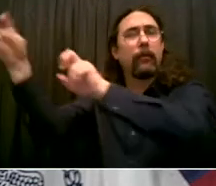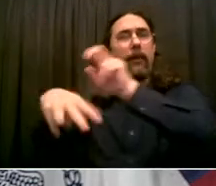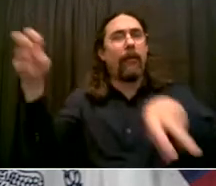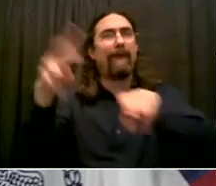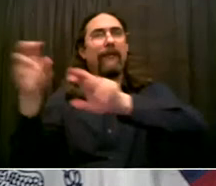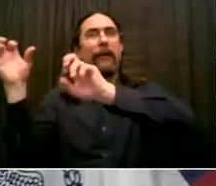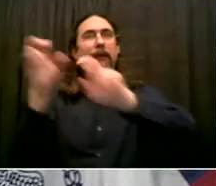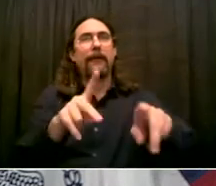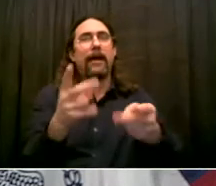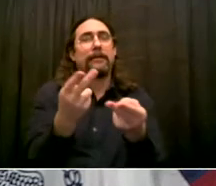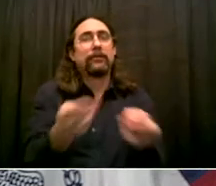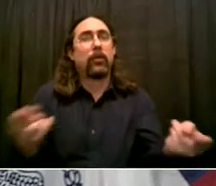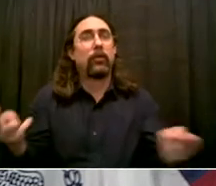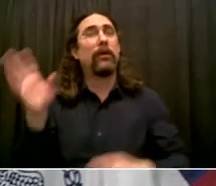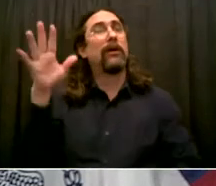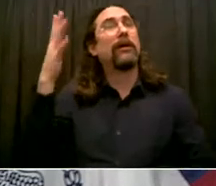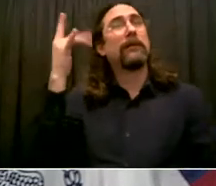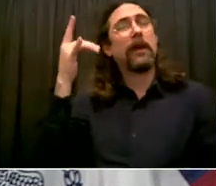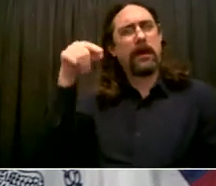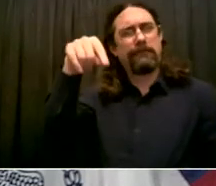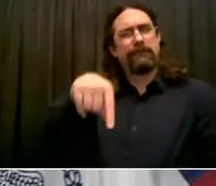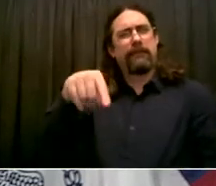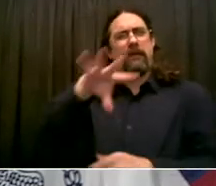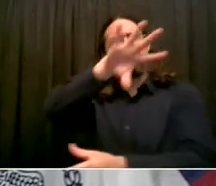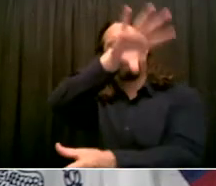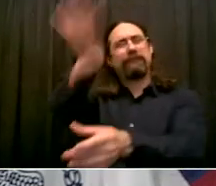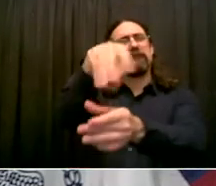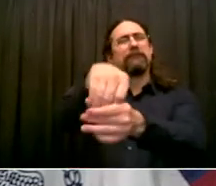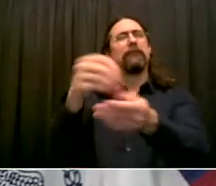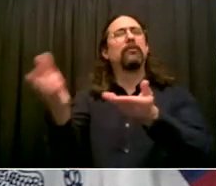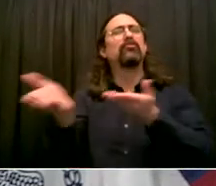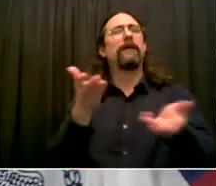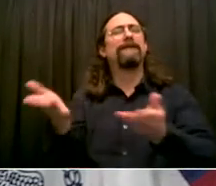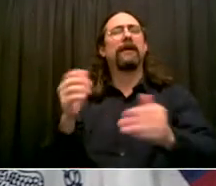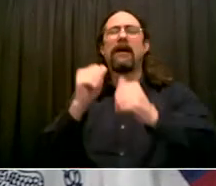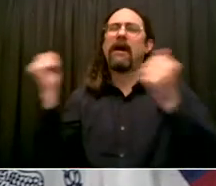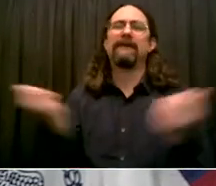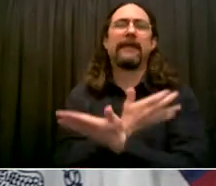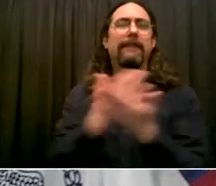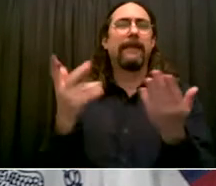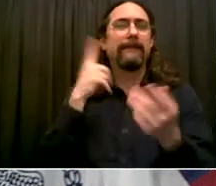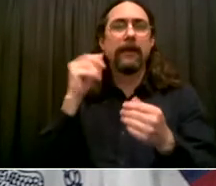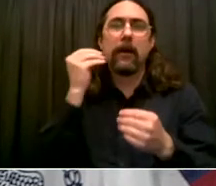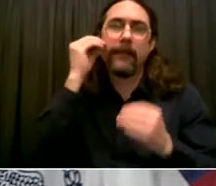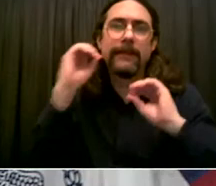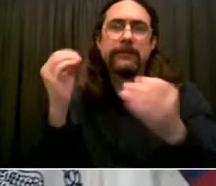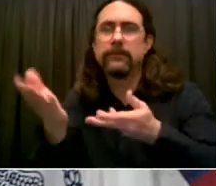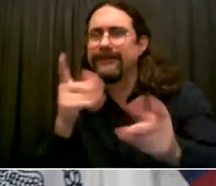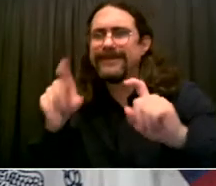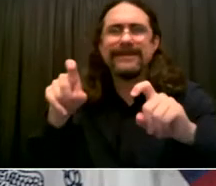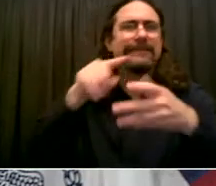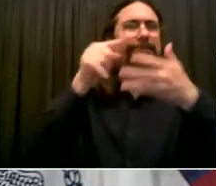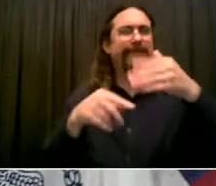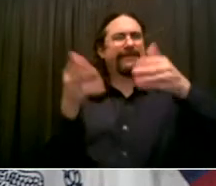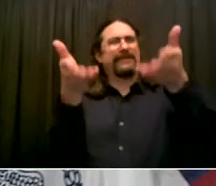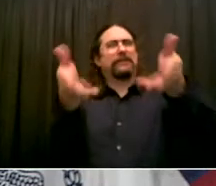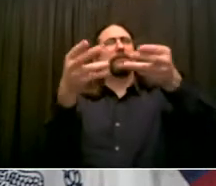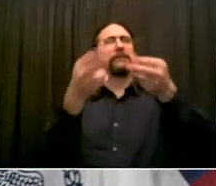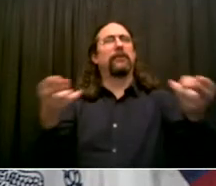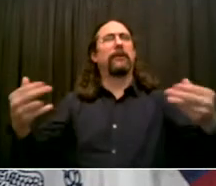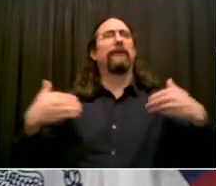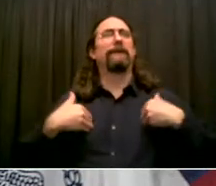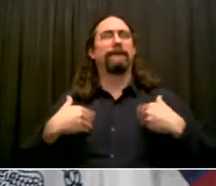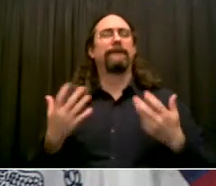and more teams we put together that can do rapid response with anyone who's seriously mentally ill. We'll be talking about that a lot more in the coming